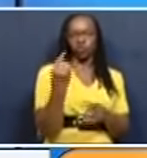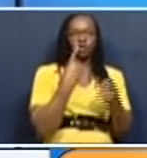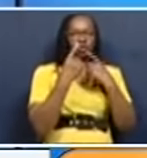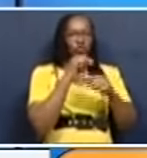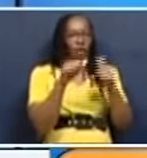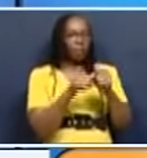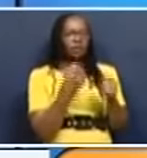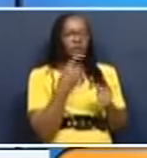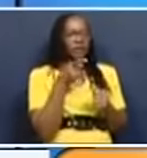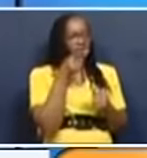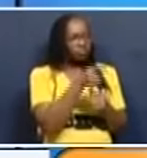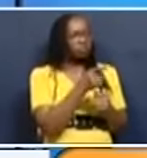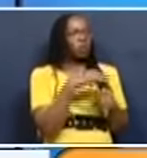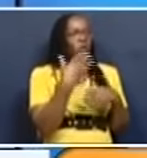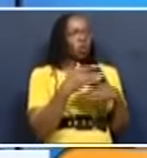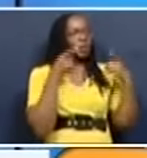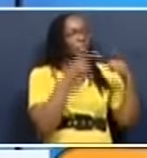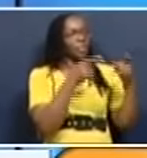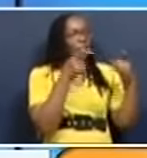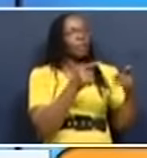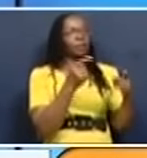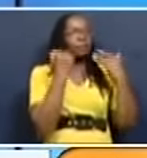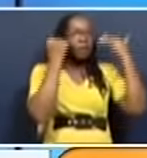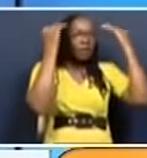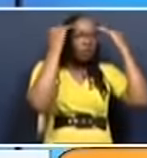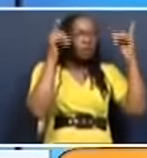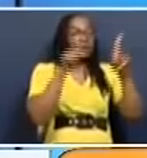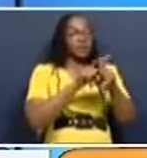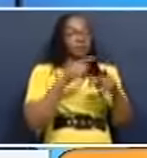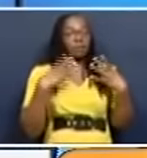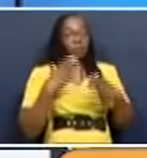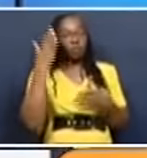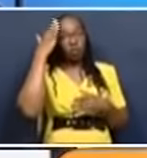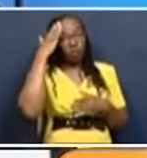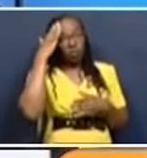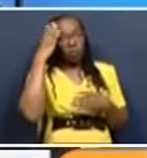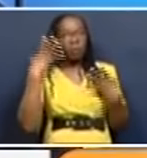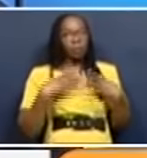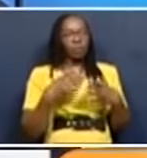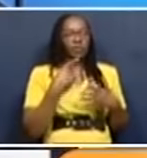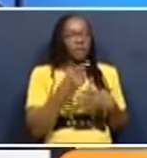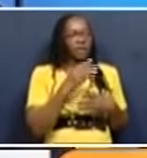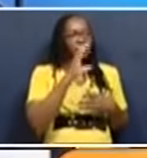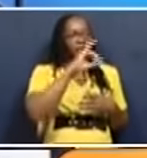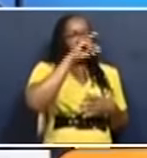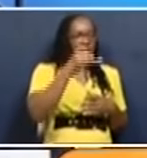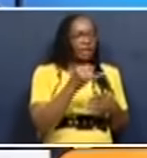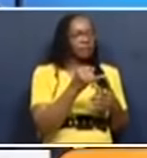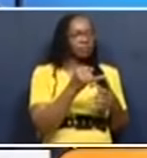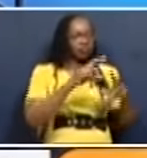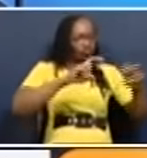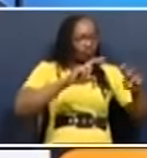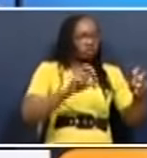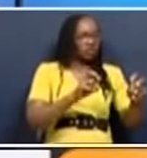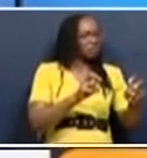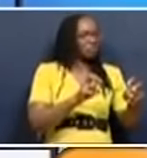always being blamed, and you've heard that, you've been there, you've been in this country, you know that, being blamed on short investigations. Mm-hmm. Are you planning to do anything about this?